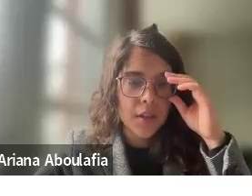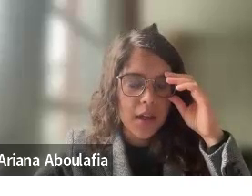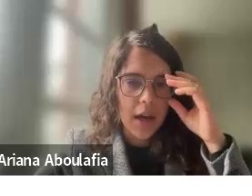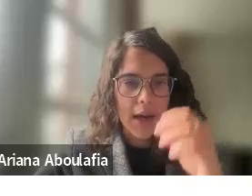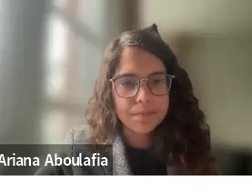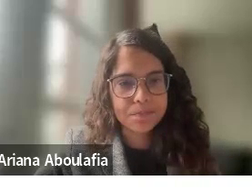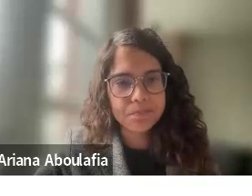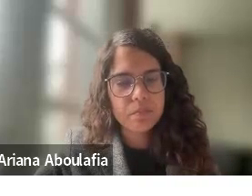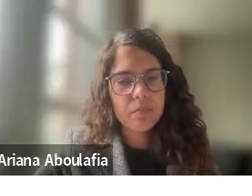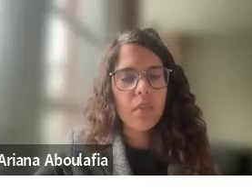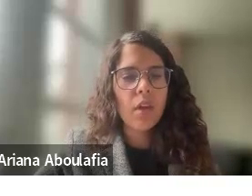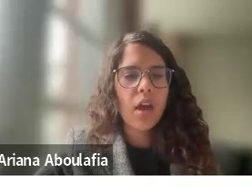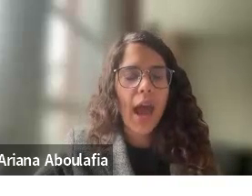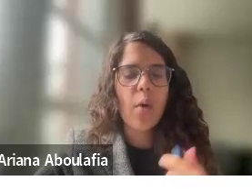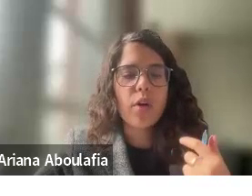tools.